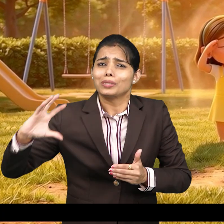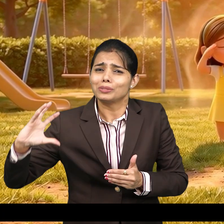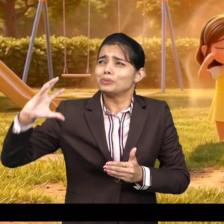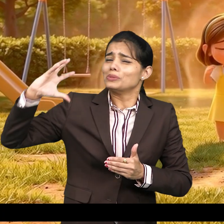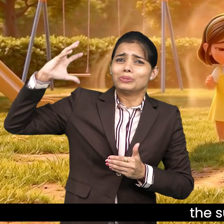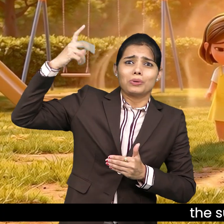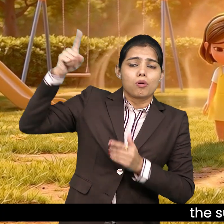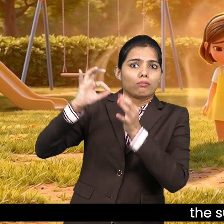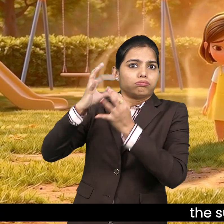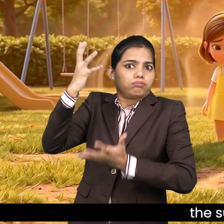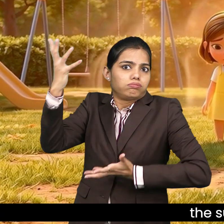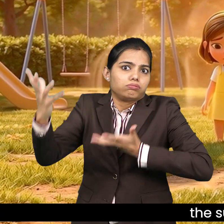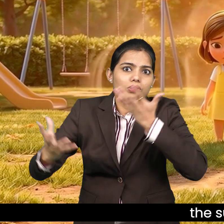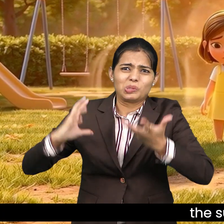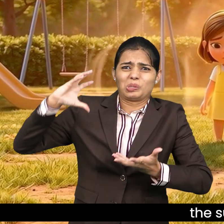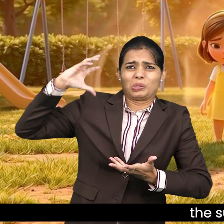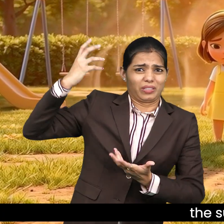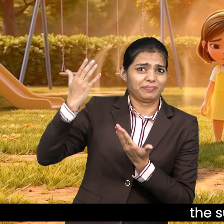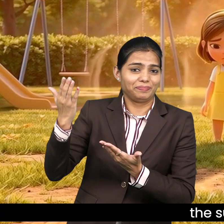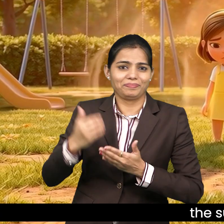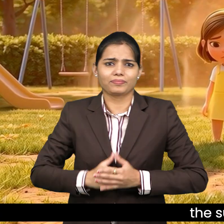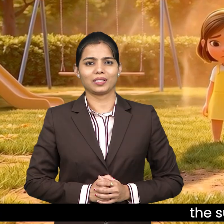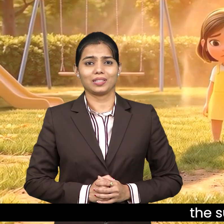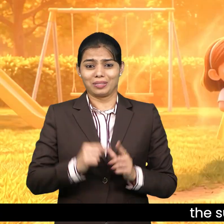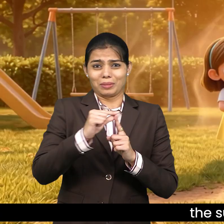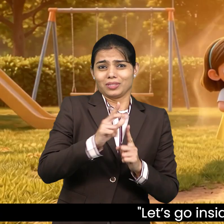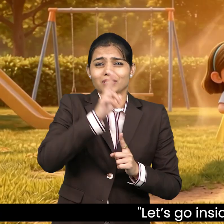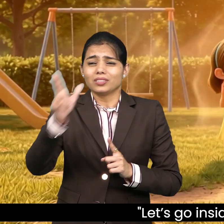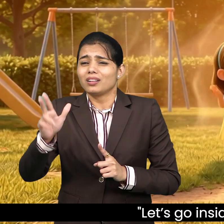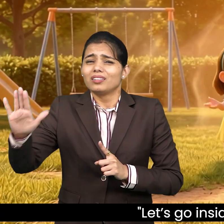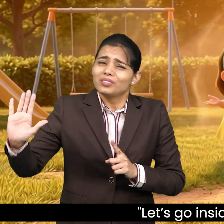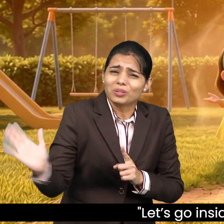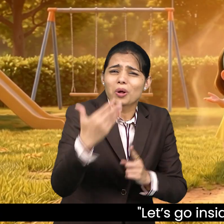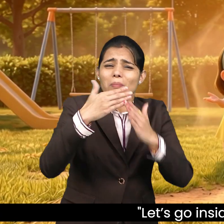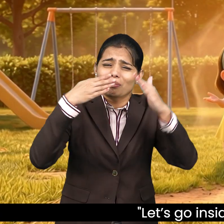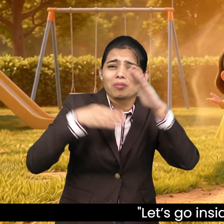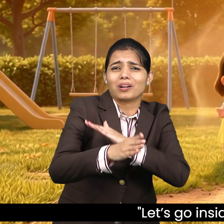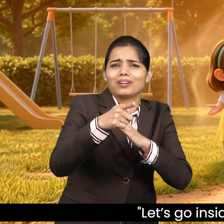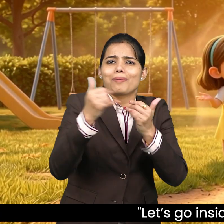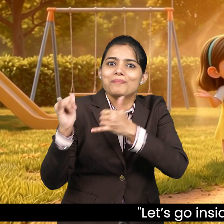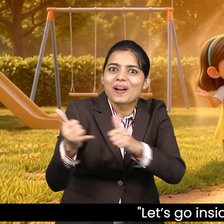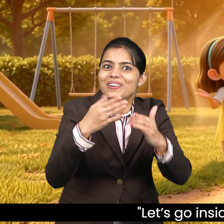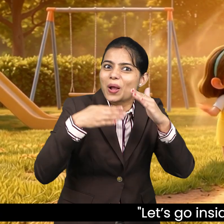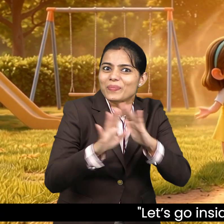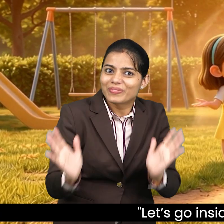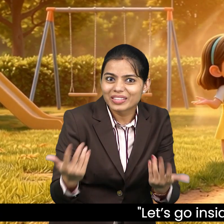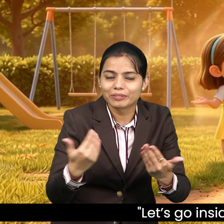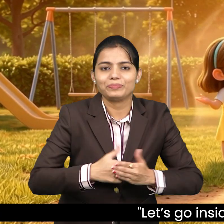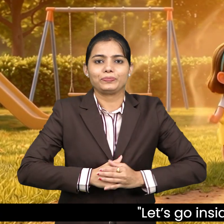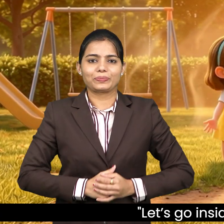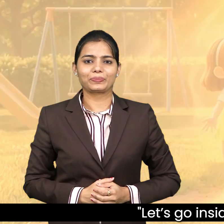After a while, the sun burning too hot. Let's go inside and play indoor